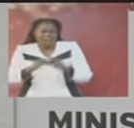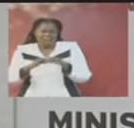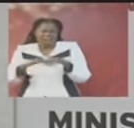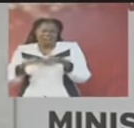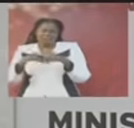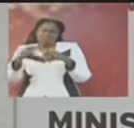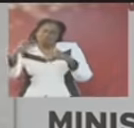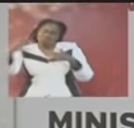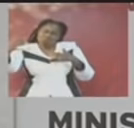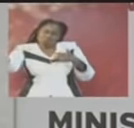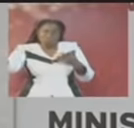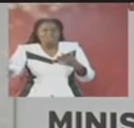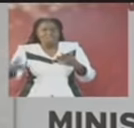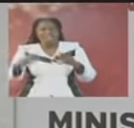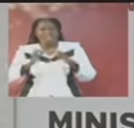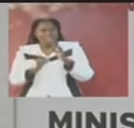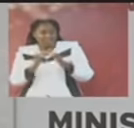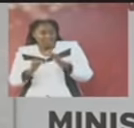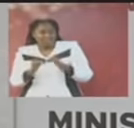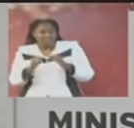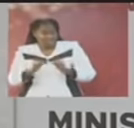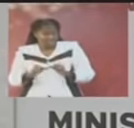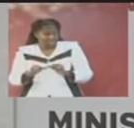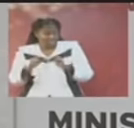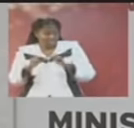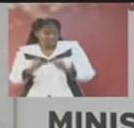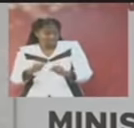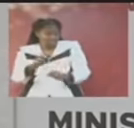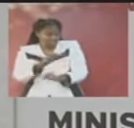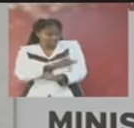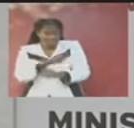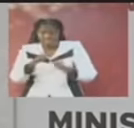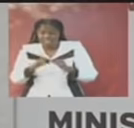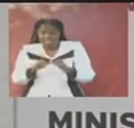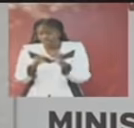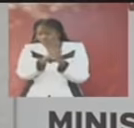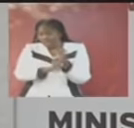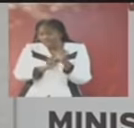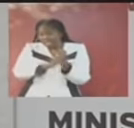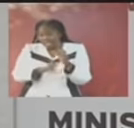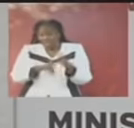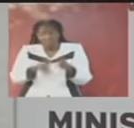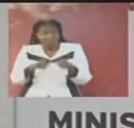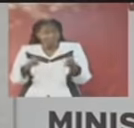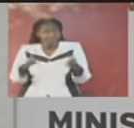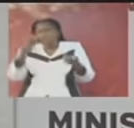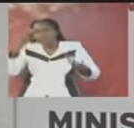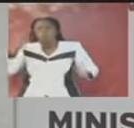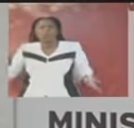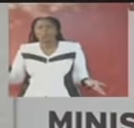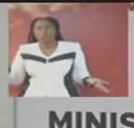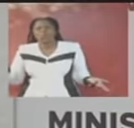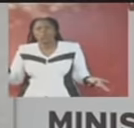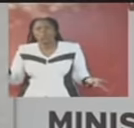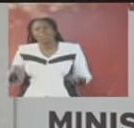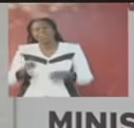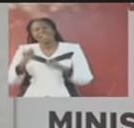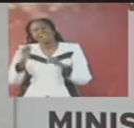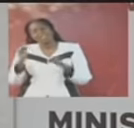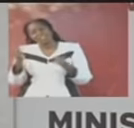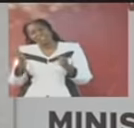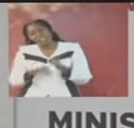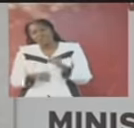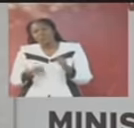long-term how long the actual protection lasts is still unknown. So while we're quite excited, we join the